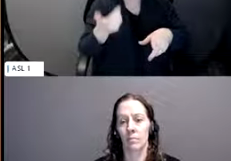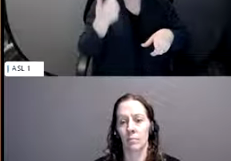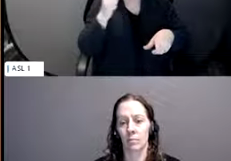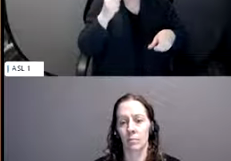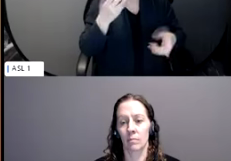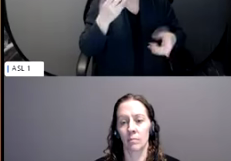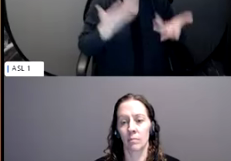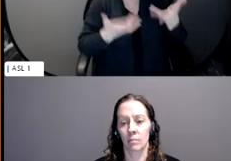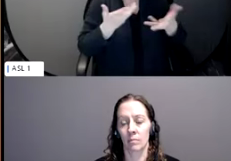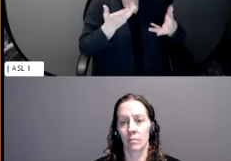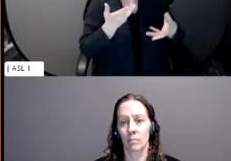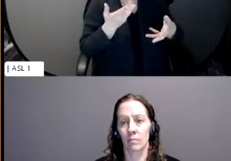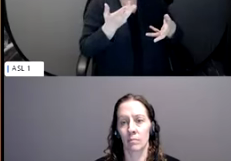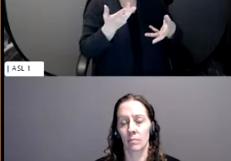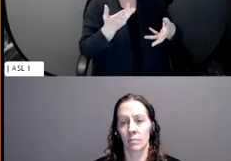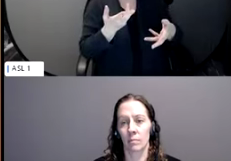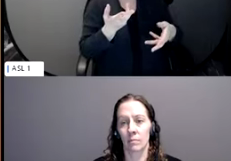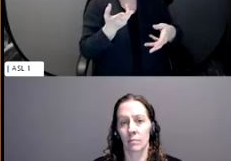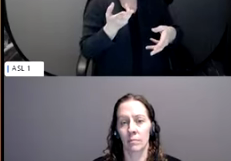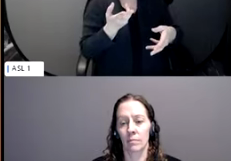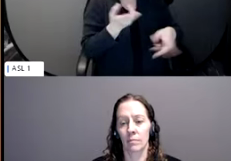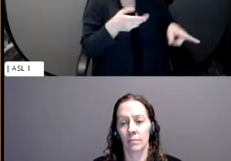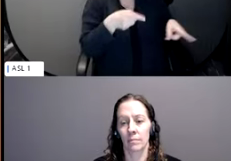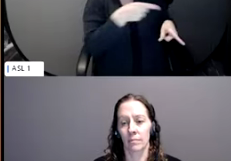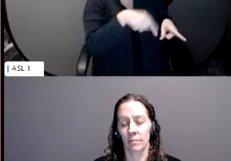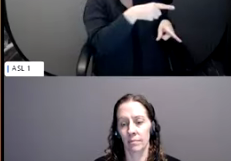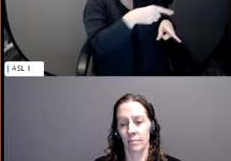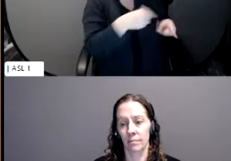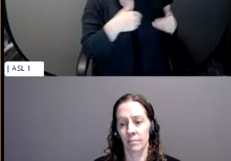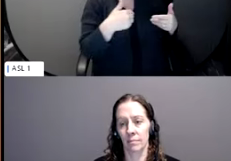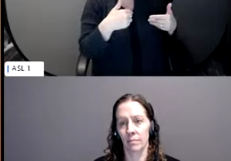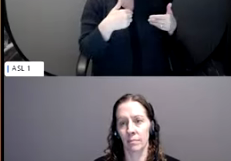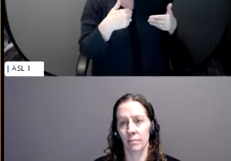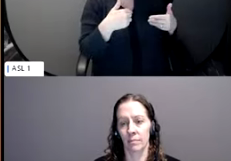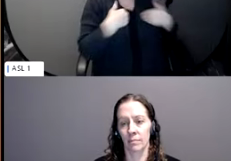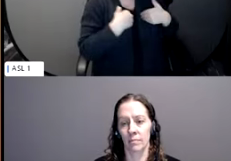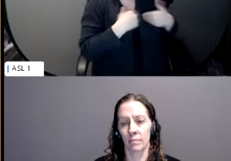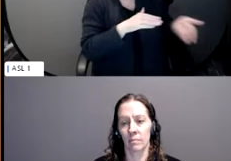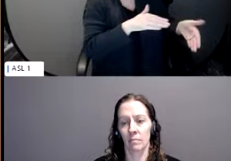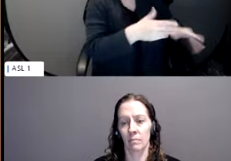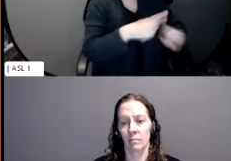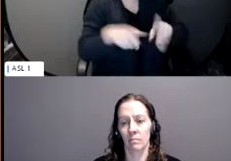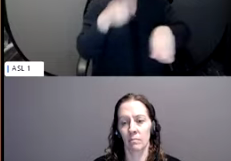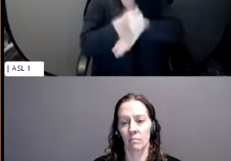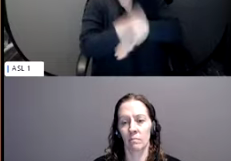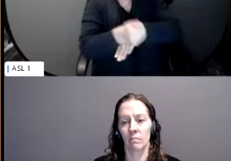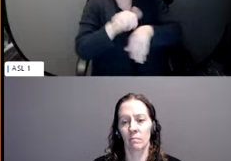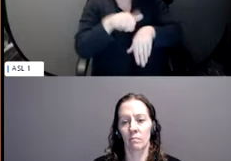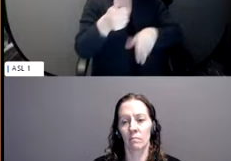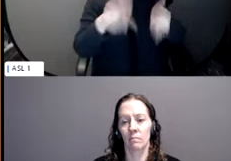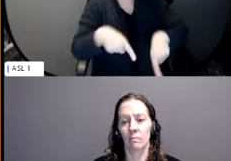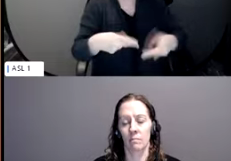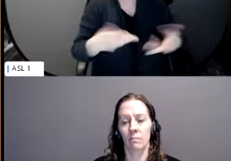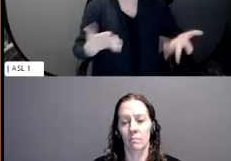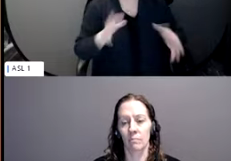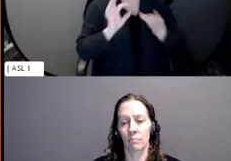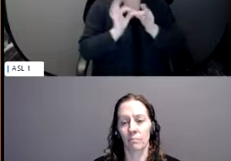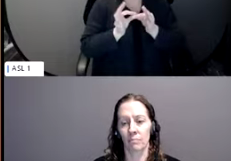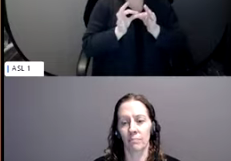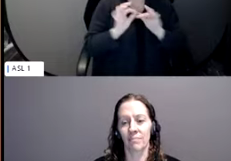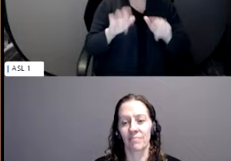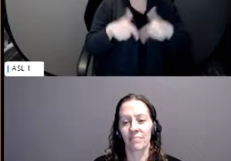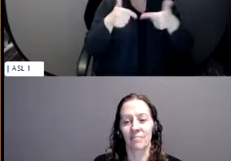maybe naturally resulting end stage of life of that animal. Of course, this will increase feelings